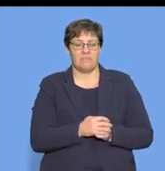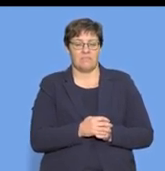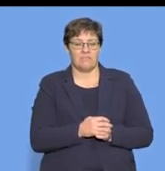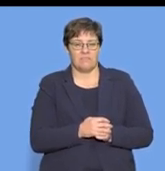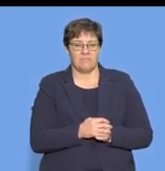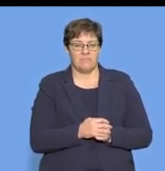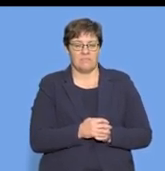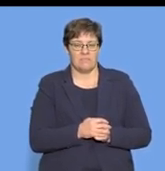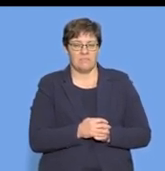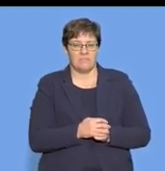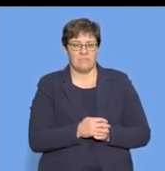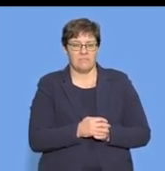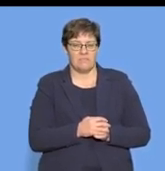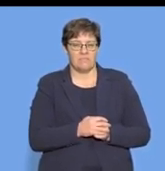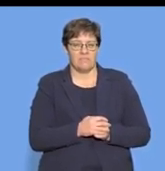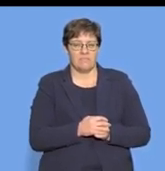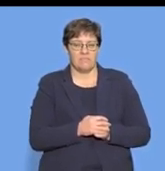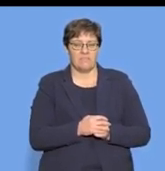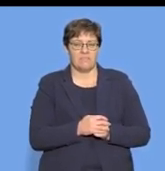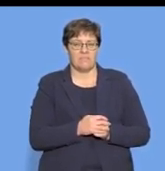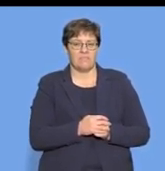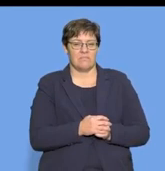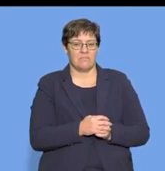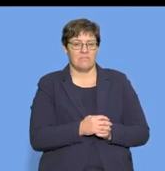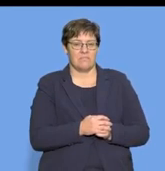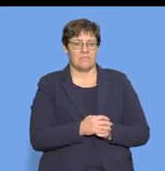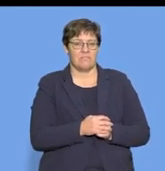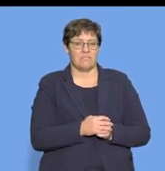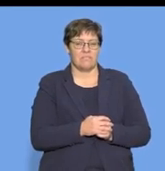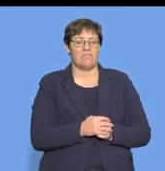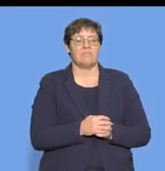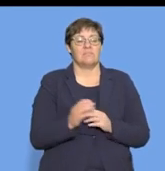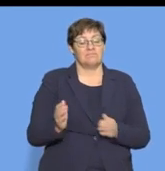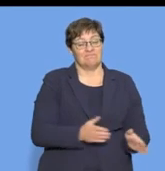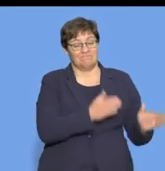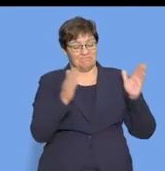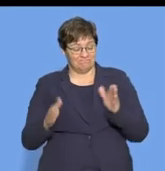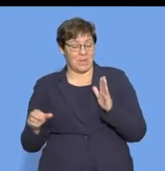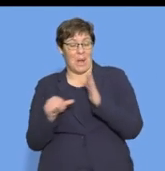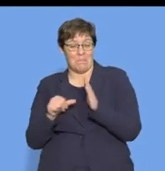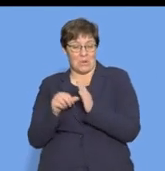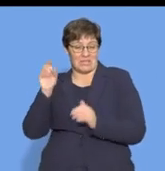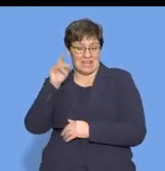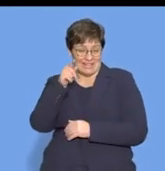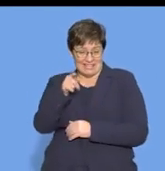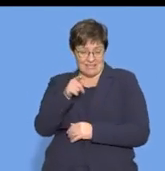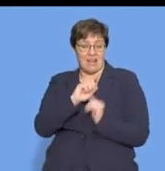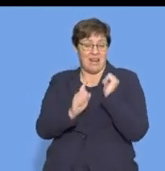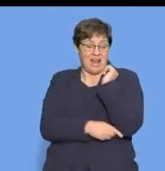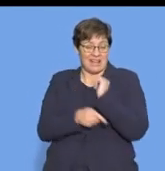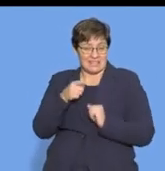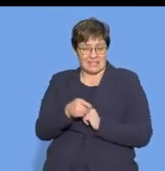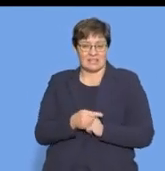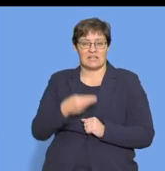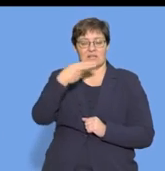Okay, because then they used it as light as well. And then we're going to come